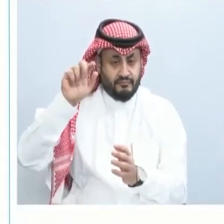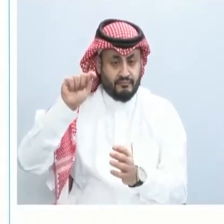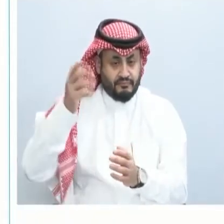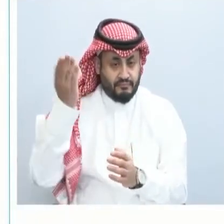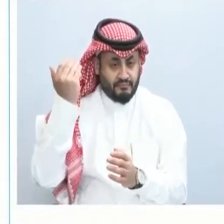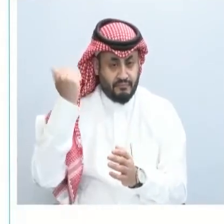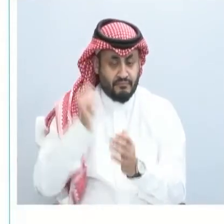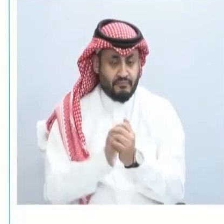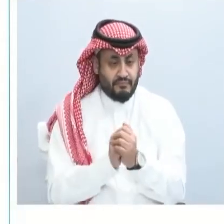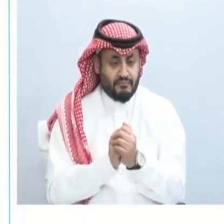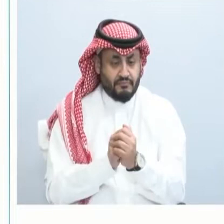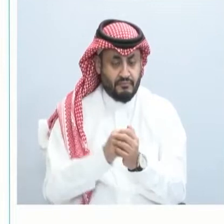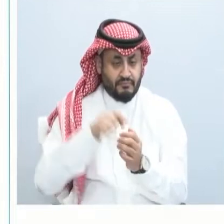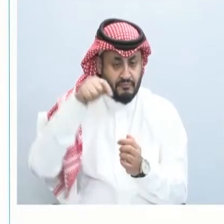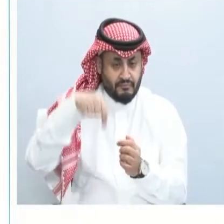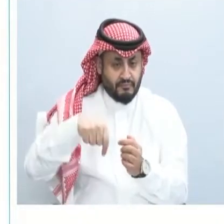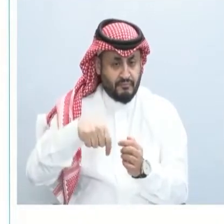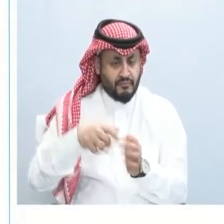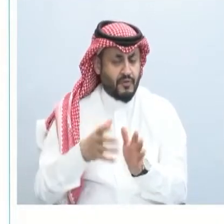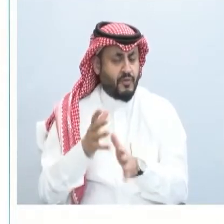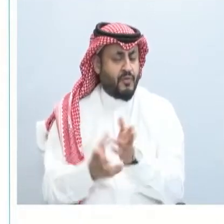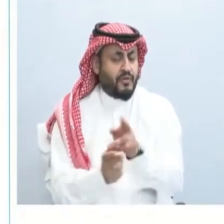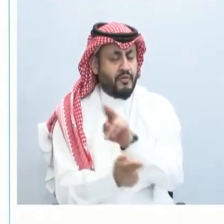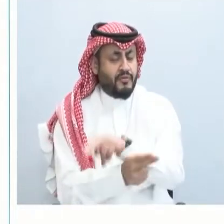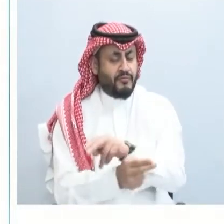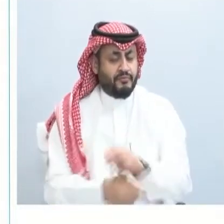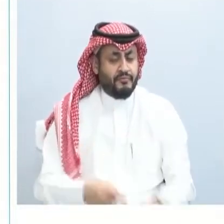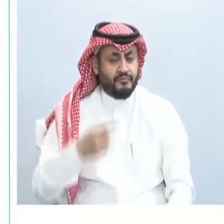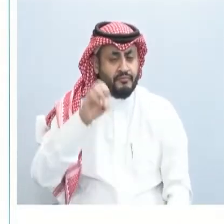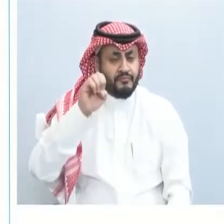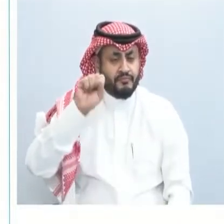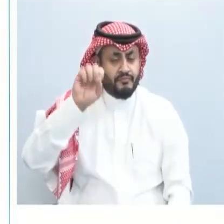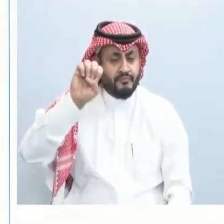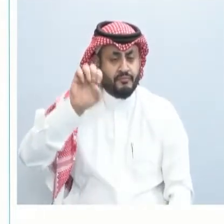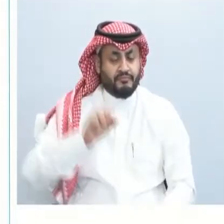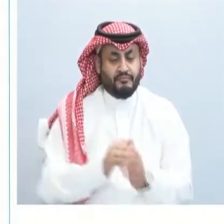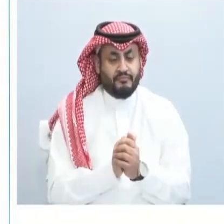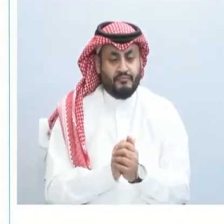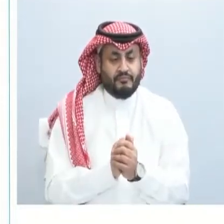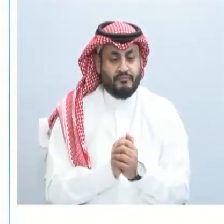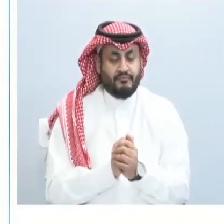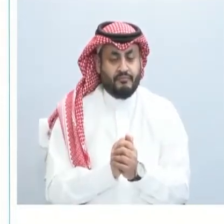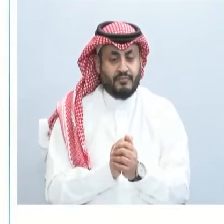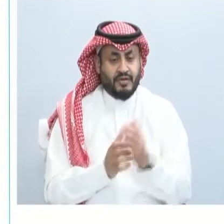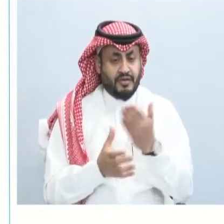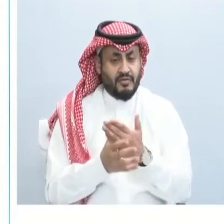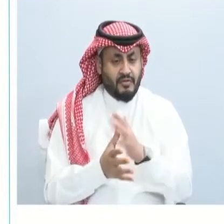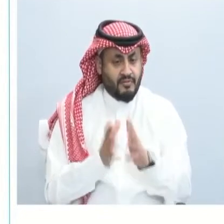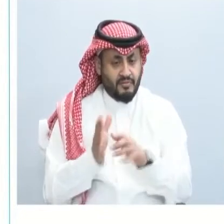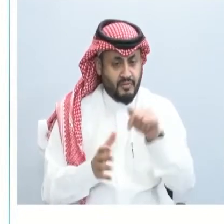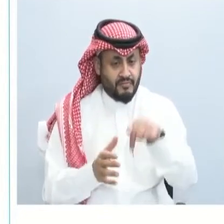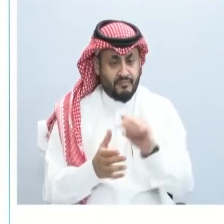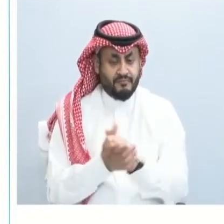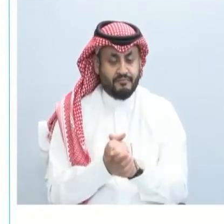past, then in the present, we should use goes, because we're talking about Khalid